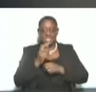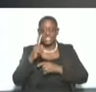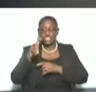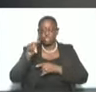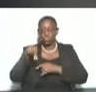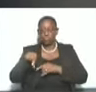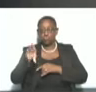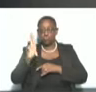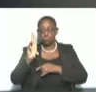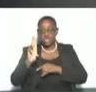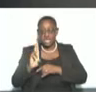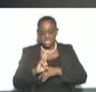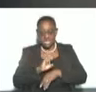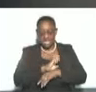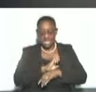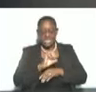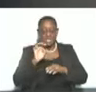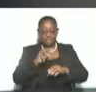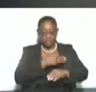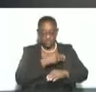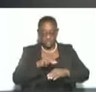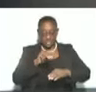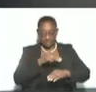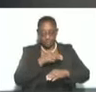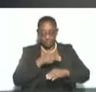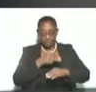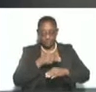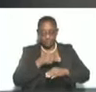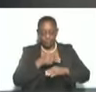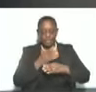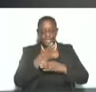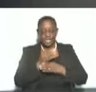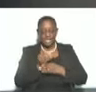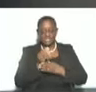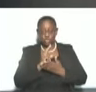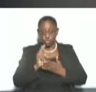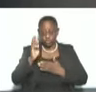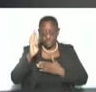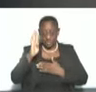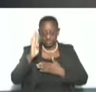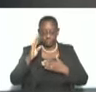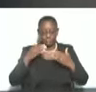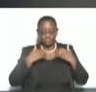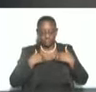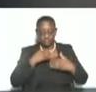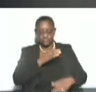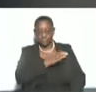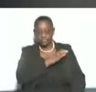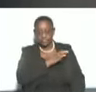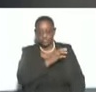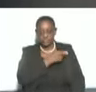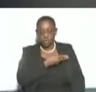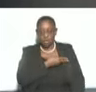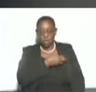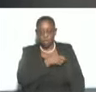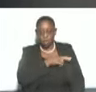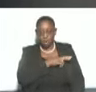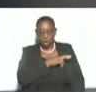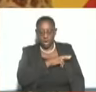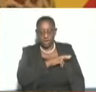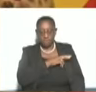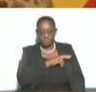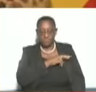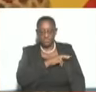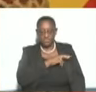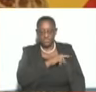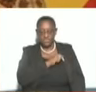With more insight, here's Artistic Director and Professor of Music at the University of the Bahamas, Christine Gagel-Horf. We're